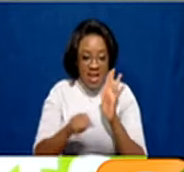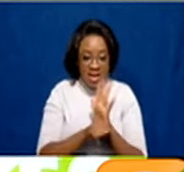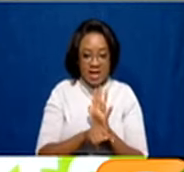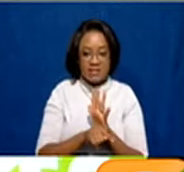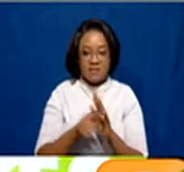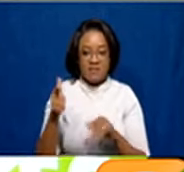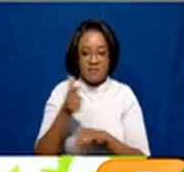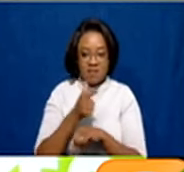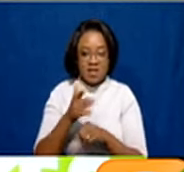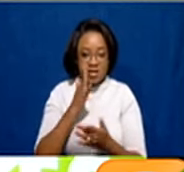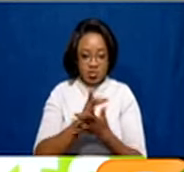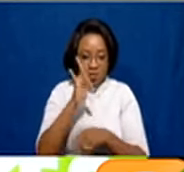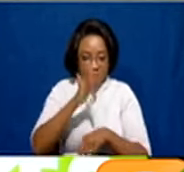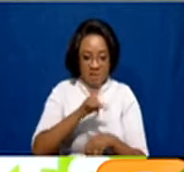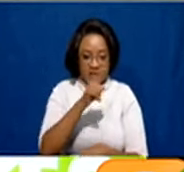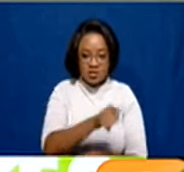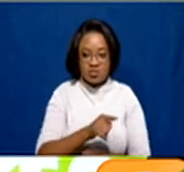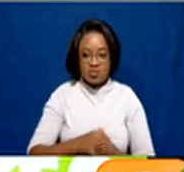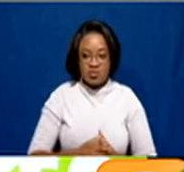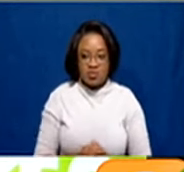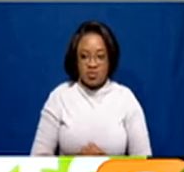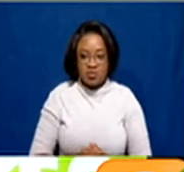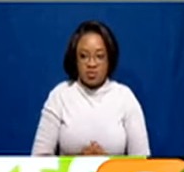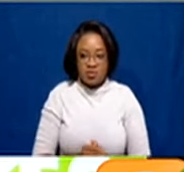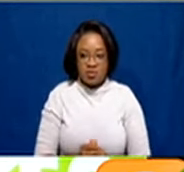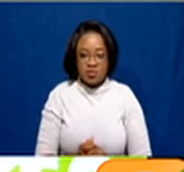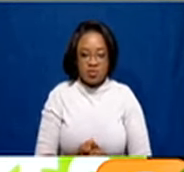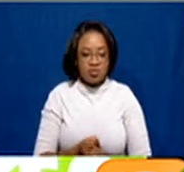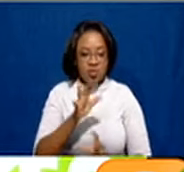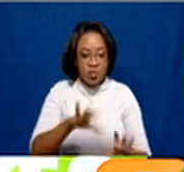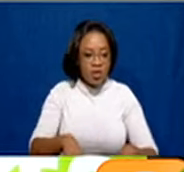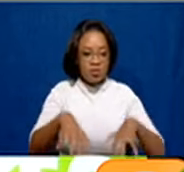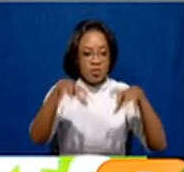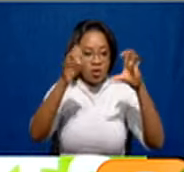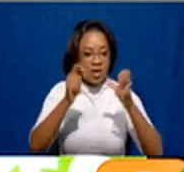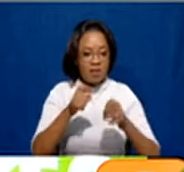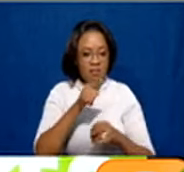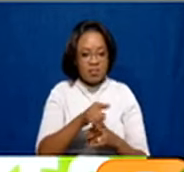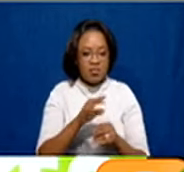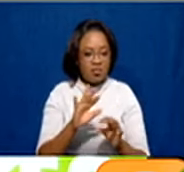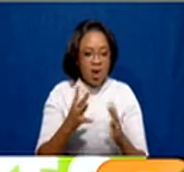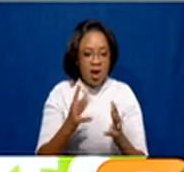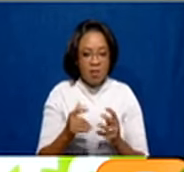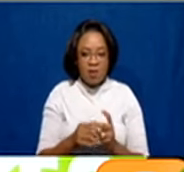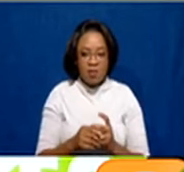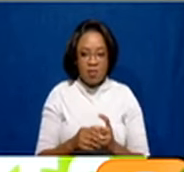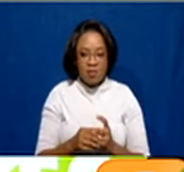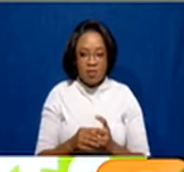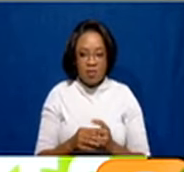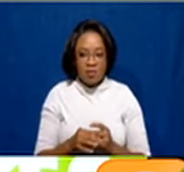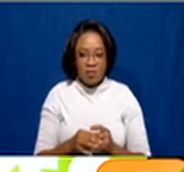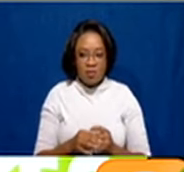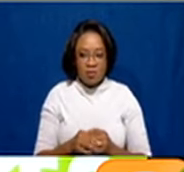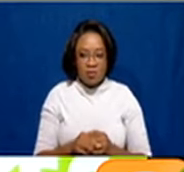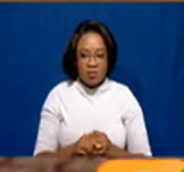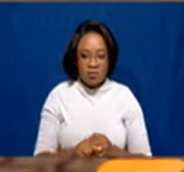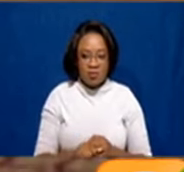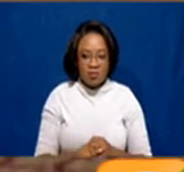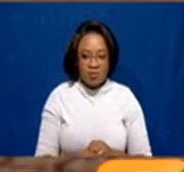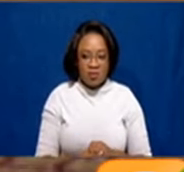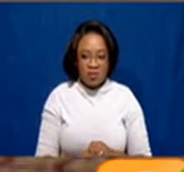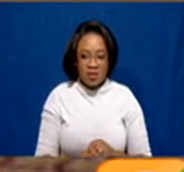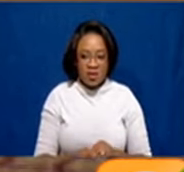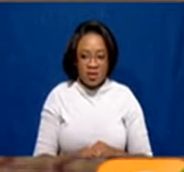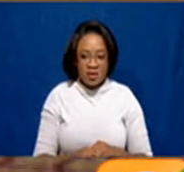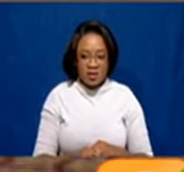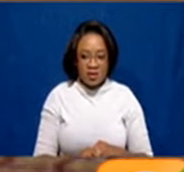back to you as well. So how, when growing up, did you deal with that? Going to school, people know you are from the Ruto